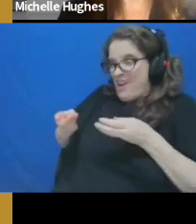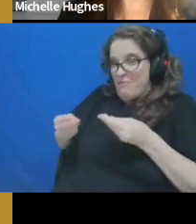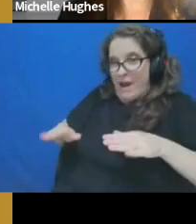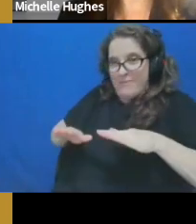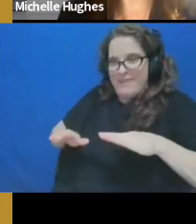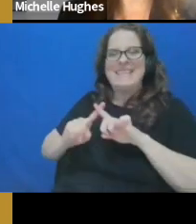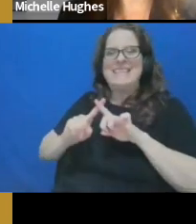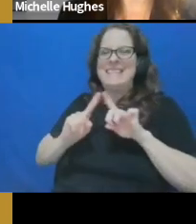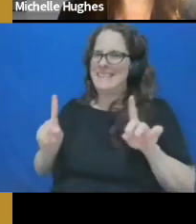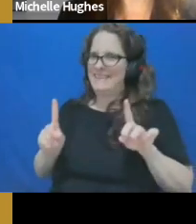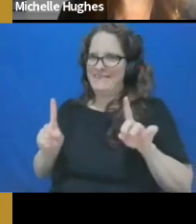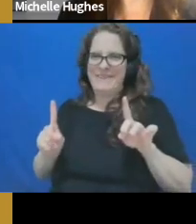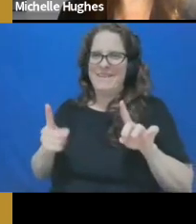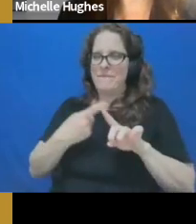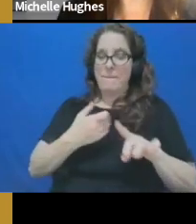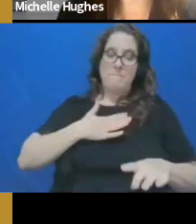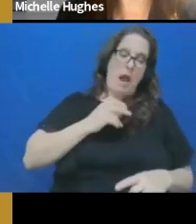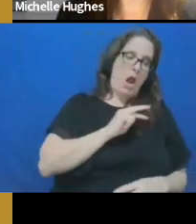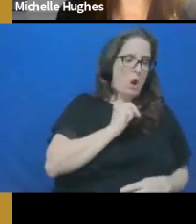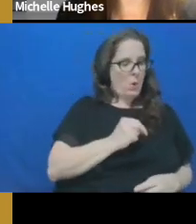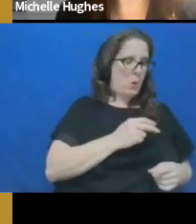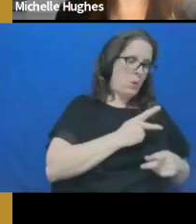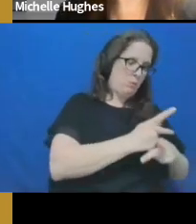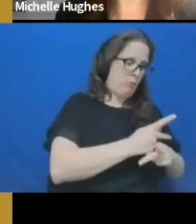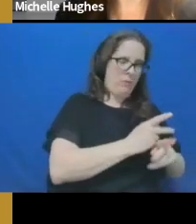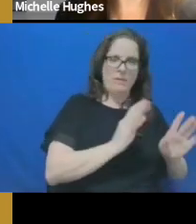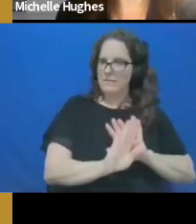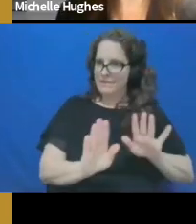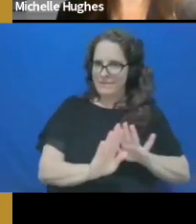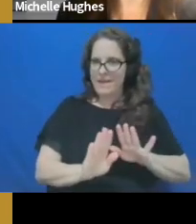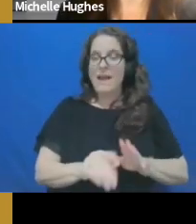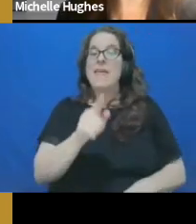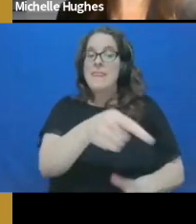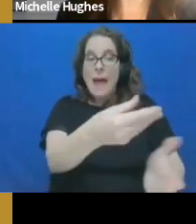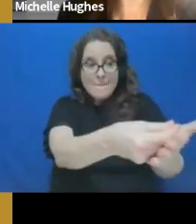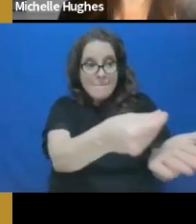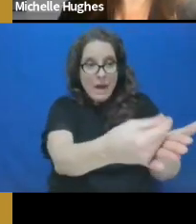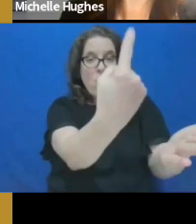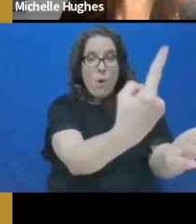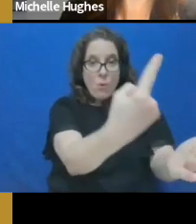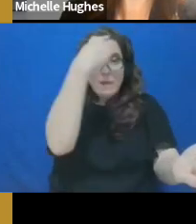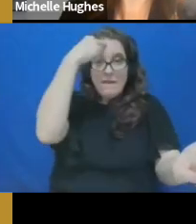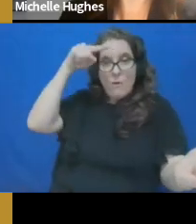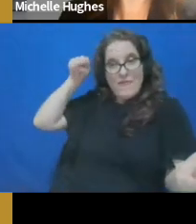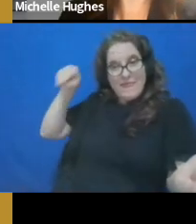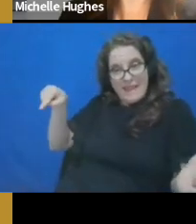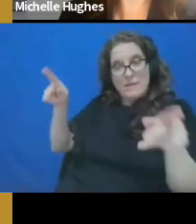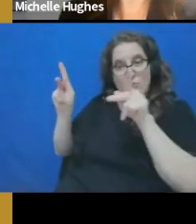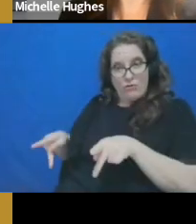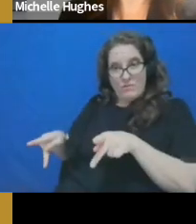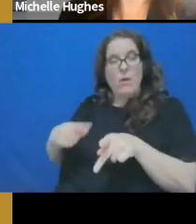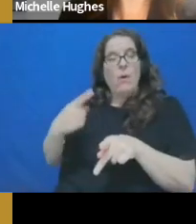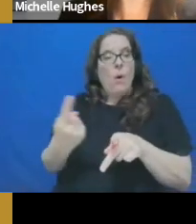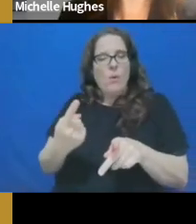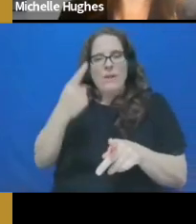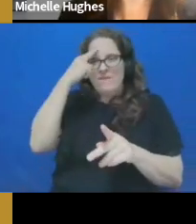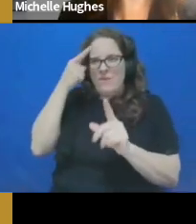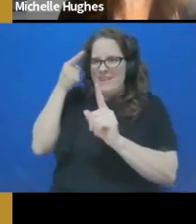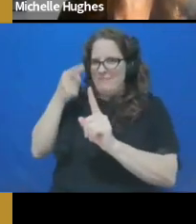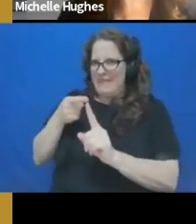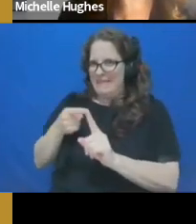must ensure that the money in the trust is spent only on the disabled individual and only on services specified in the